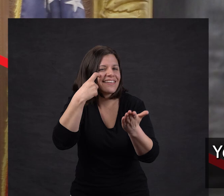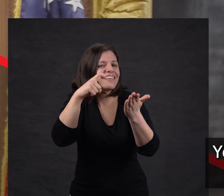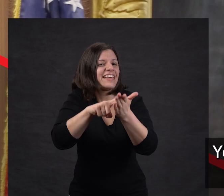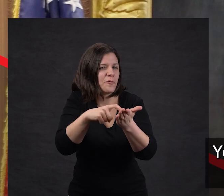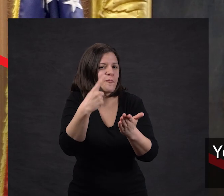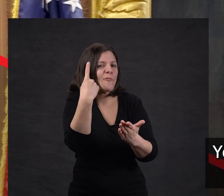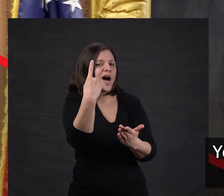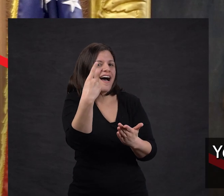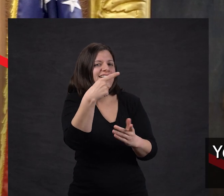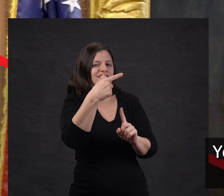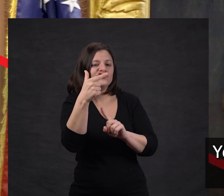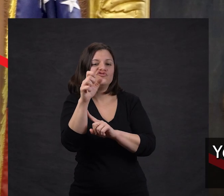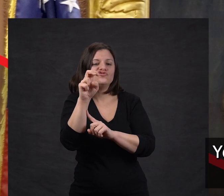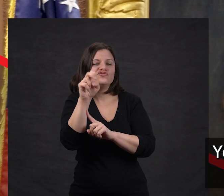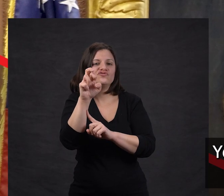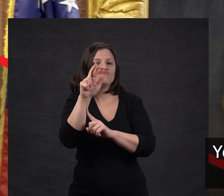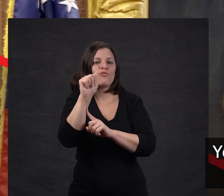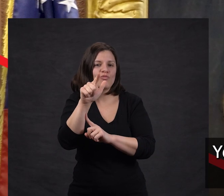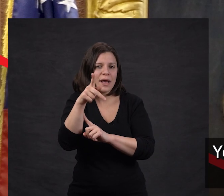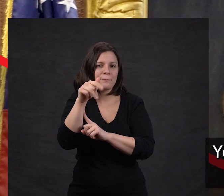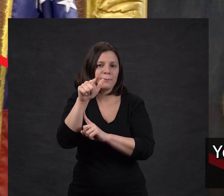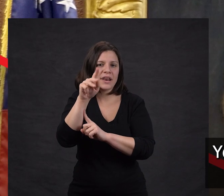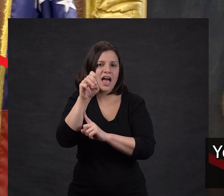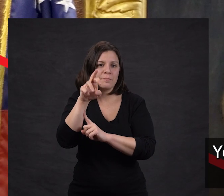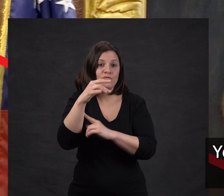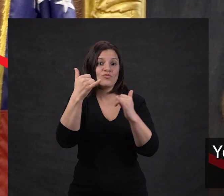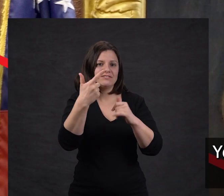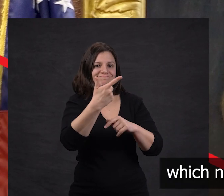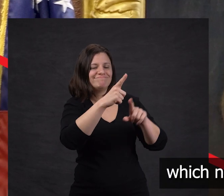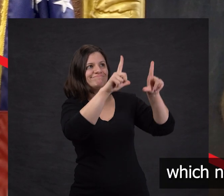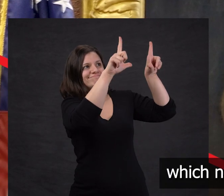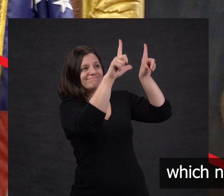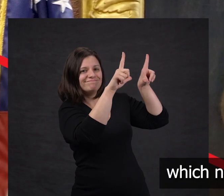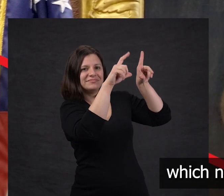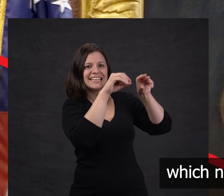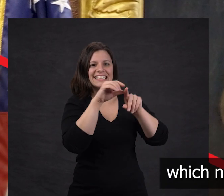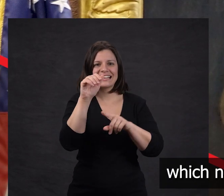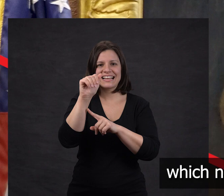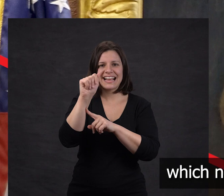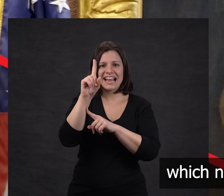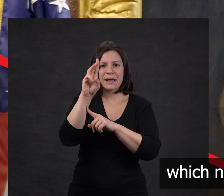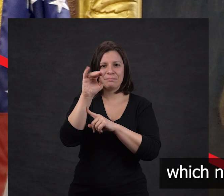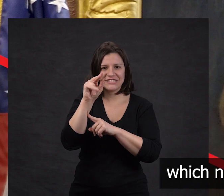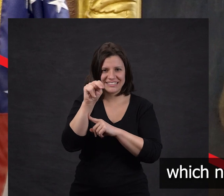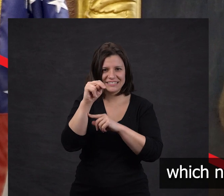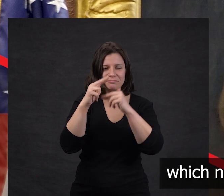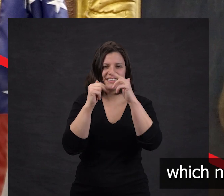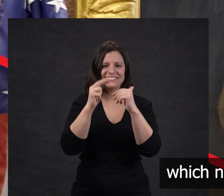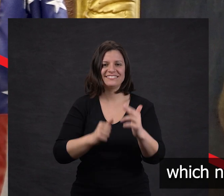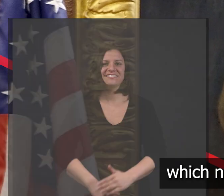You may recognize this one of General Palmer, which now hangs in the admin building.